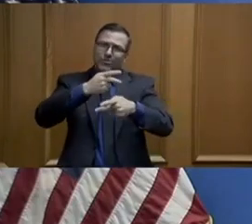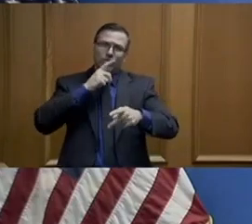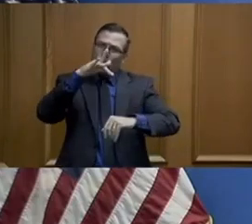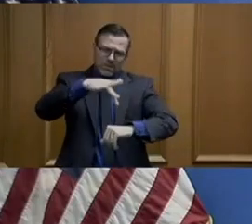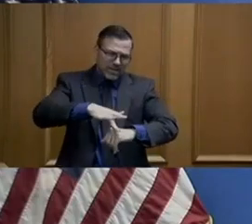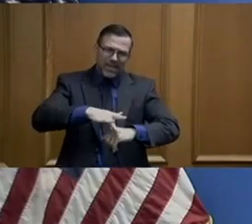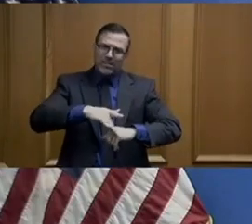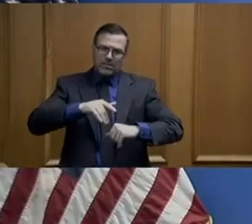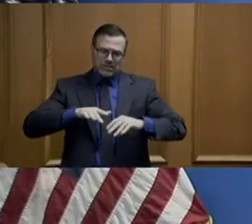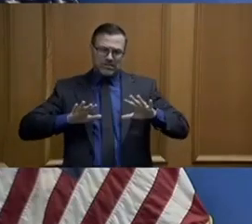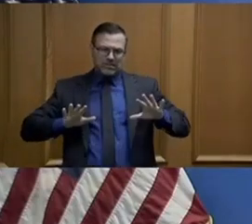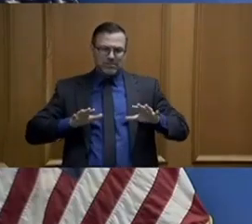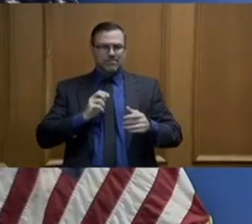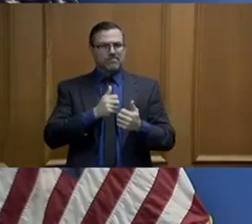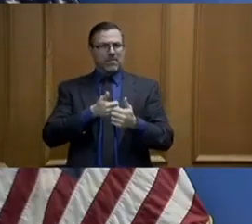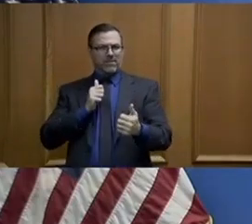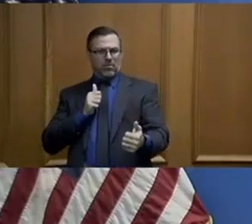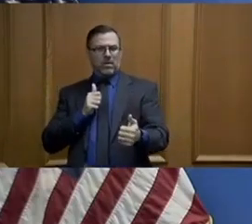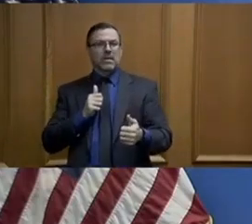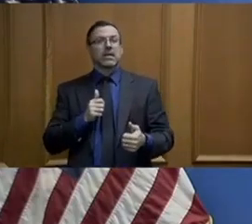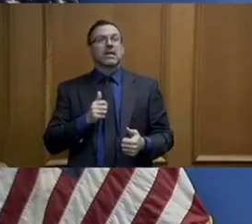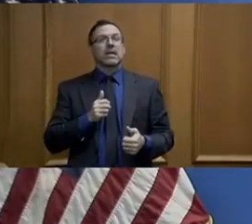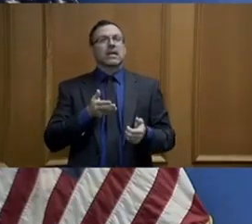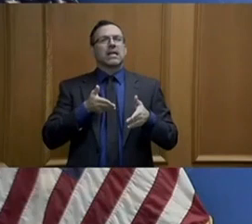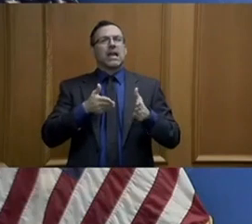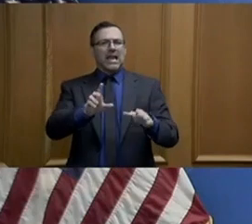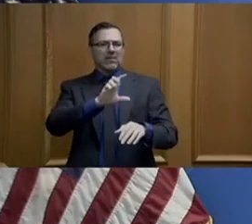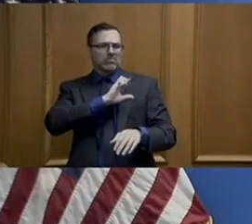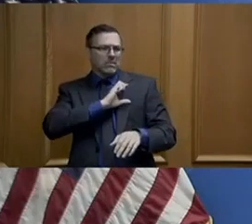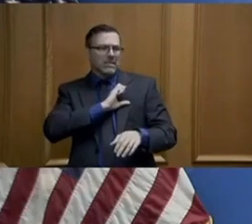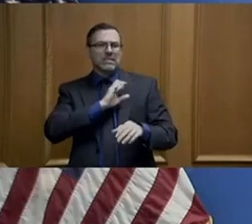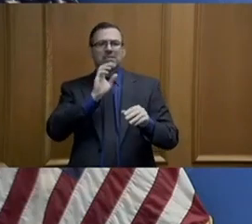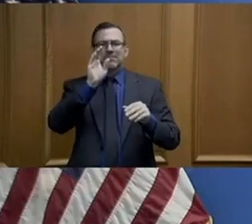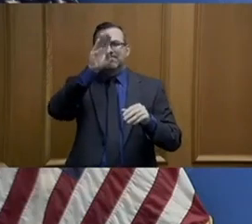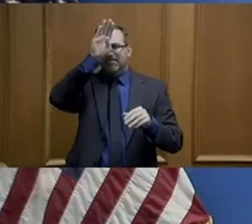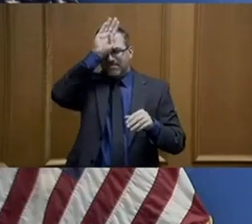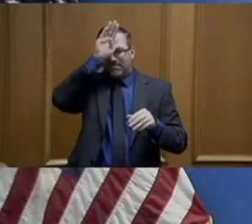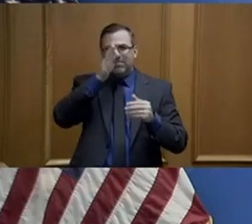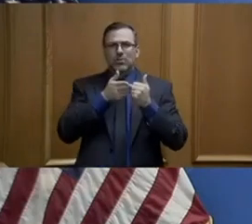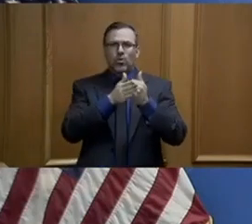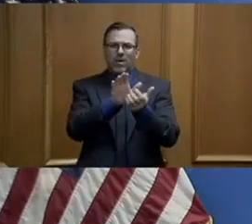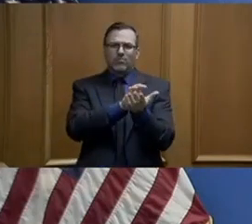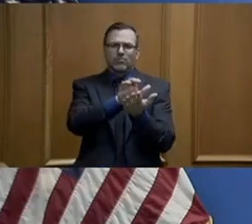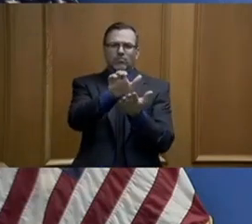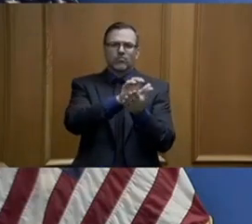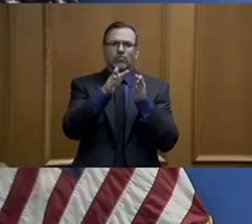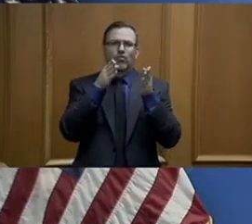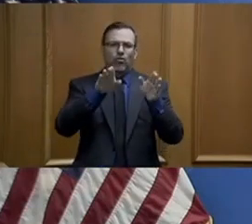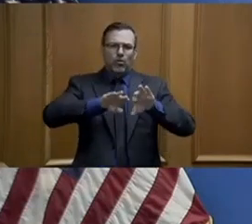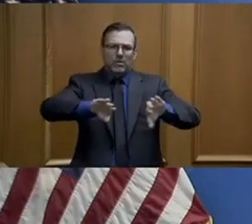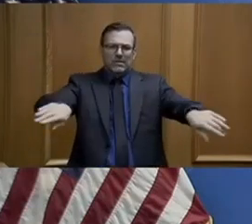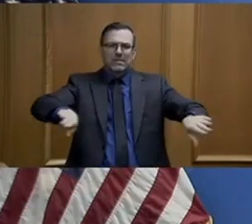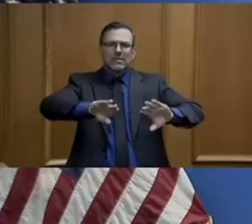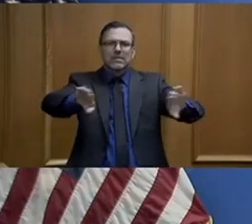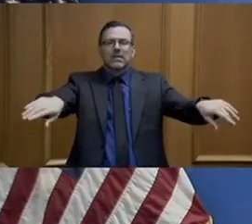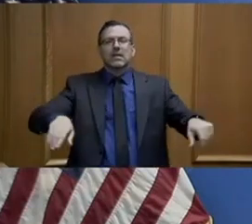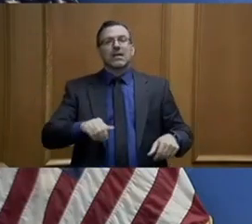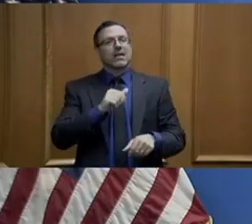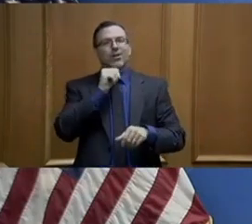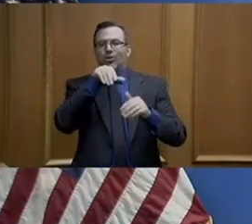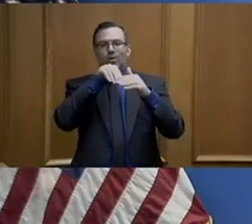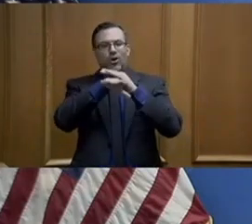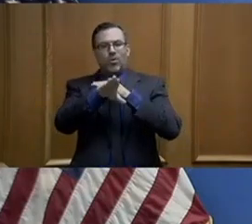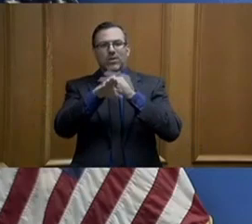ensure that you're allowing emergency personnel to clear the roads properly for access, and do not enter damaged building or hazardous